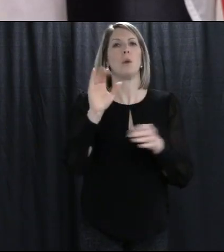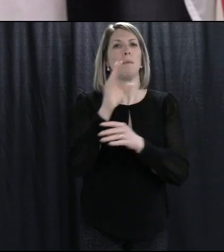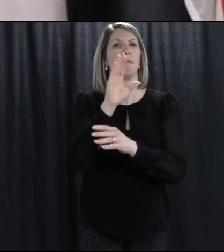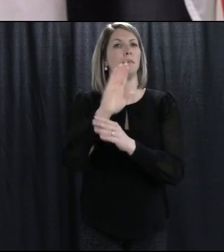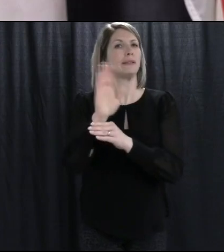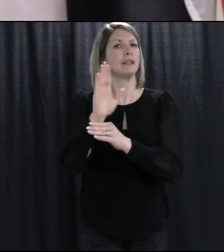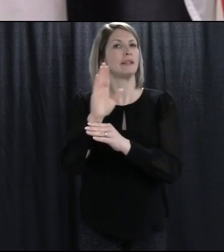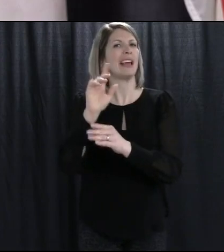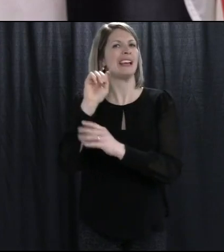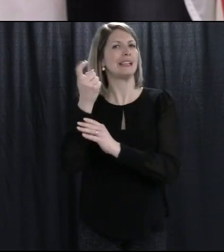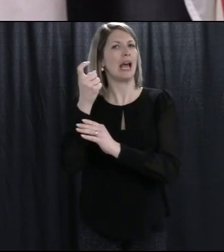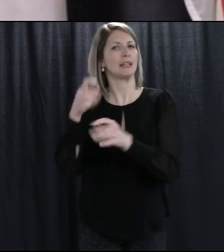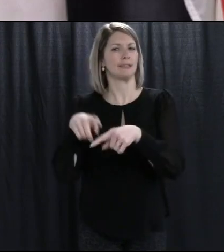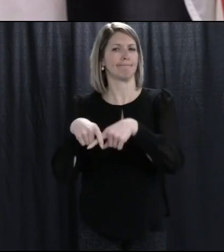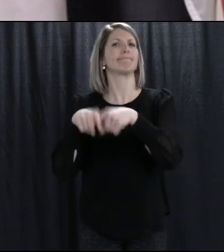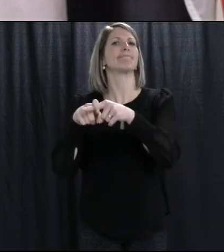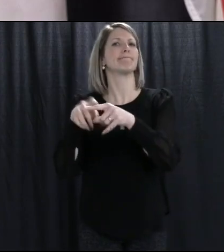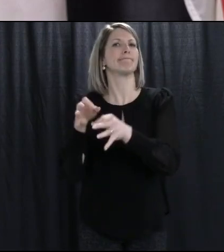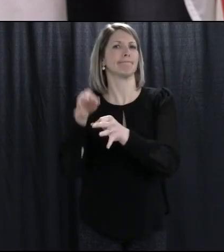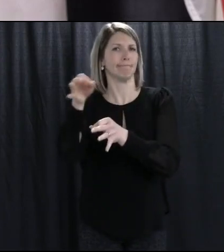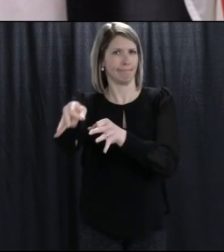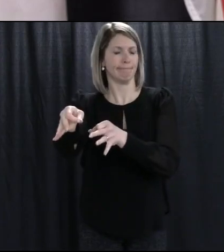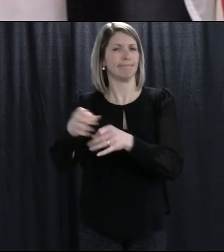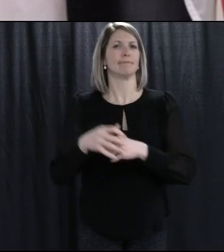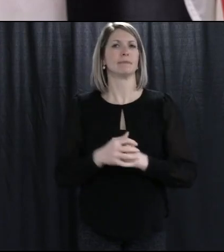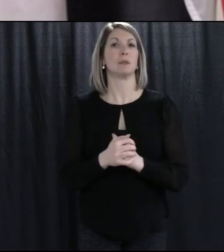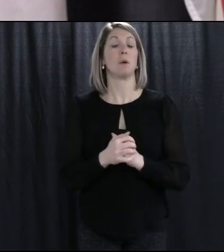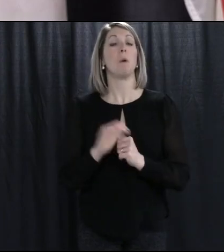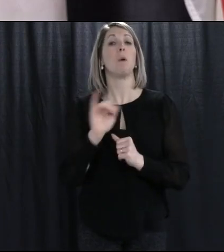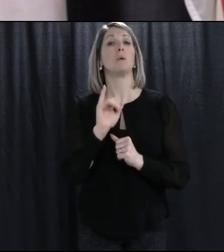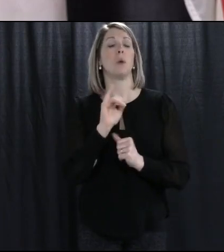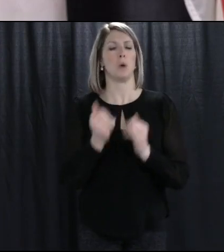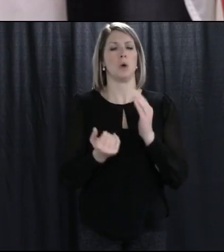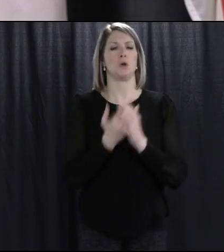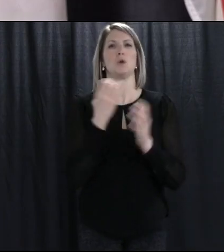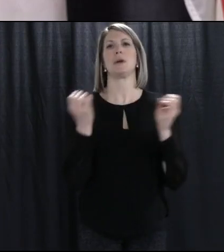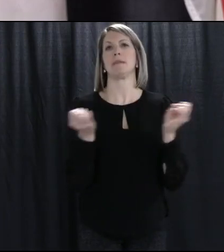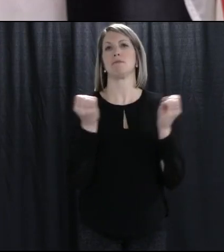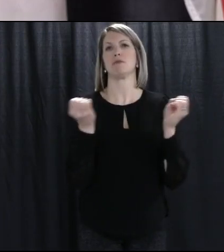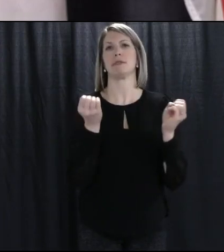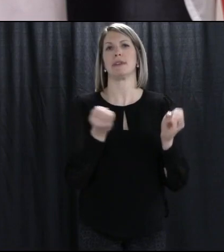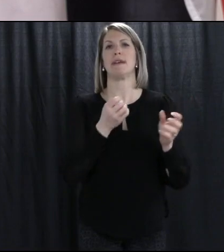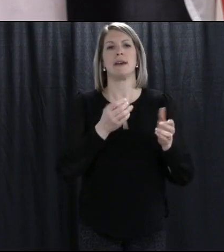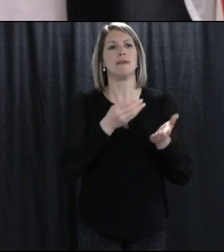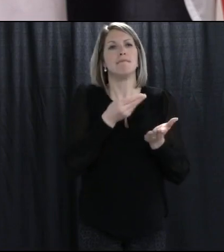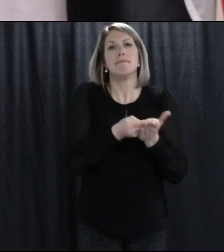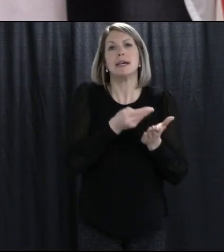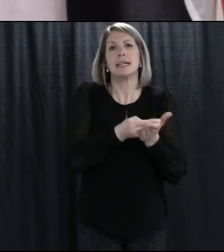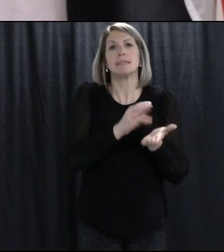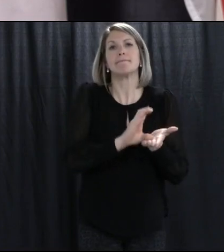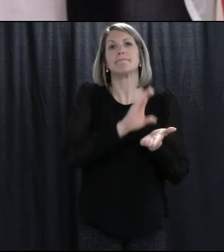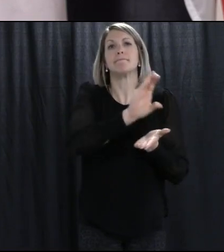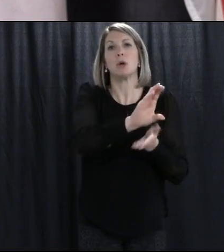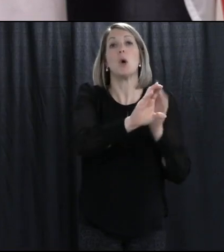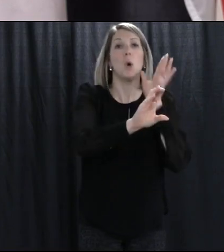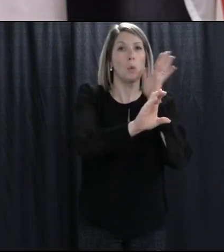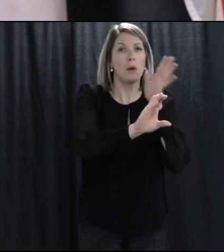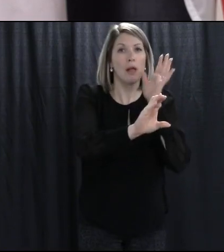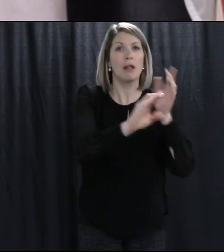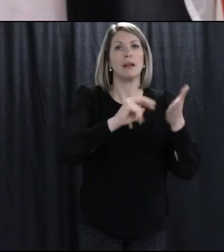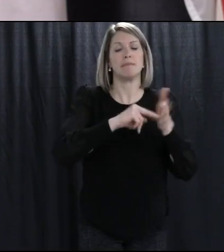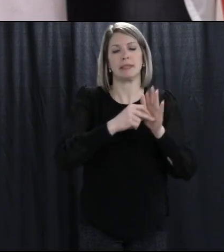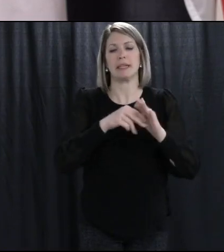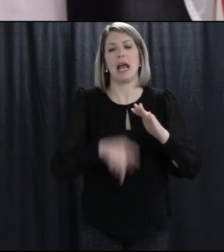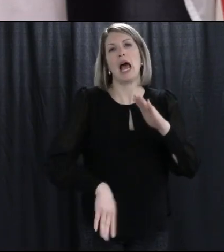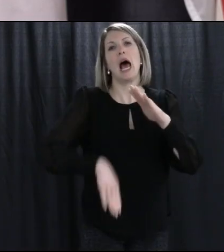taxpayers. Included in this is a new emergency care benefit that will provide workers with up to $900